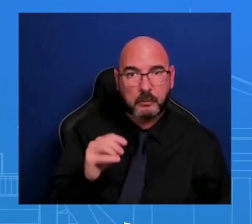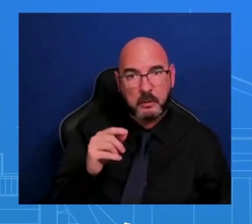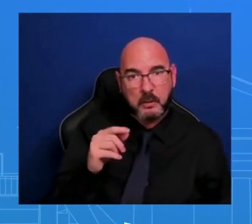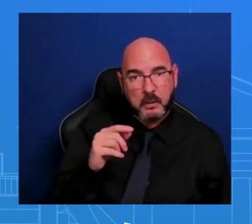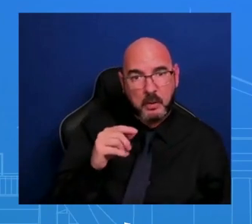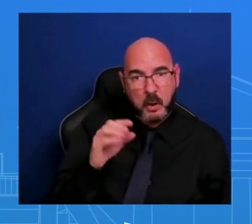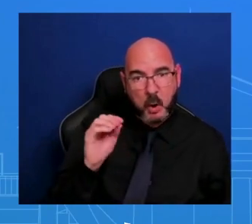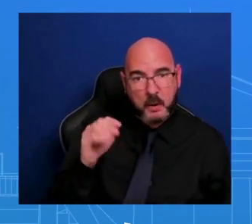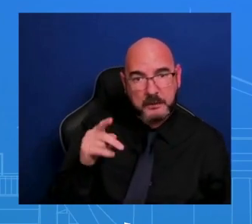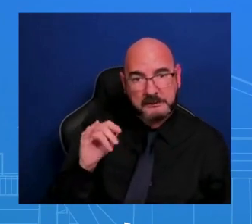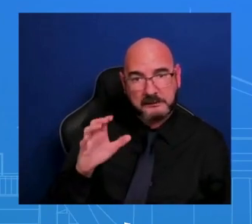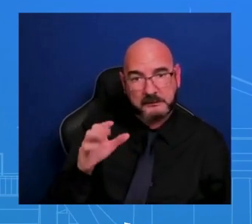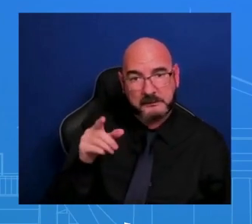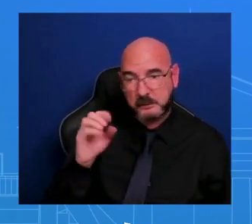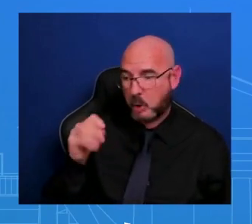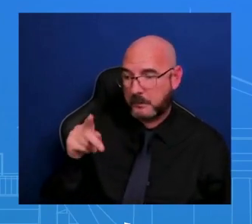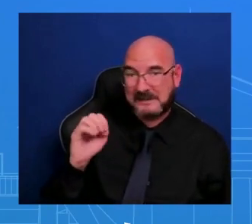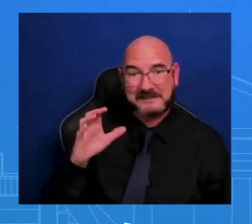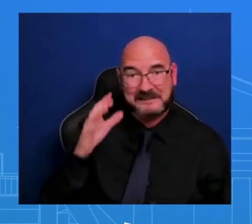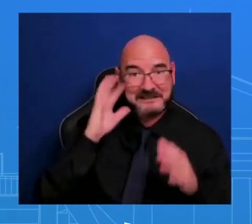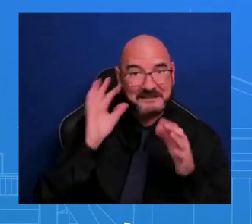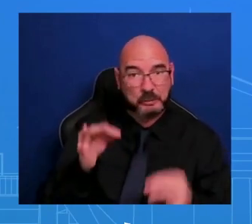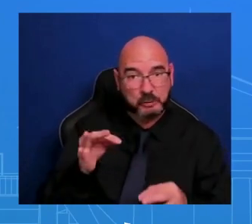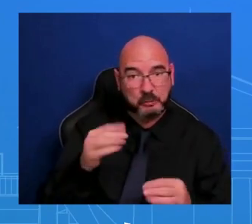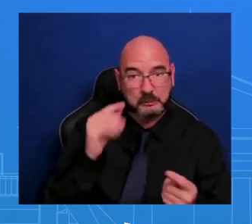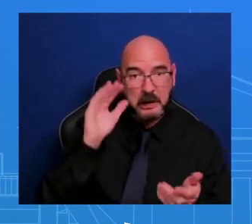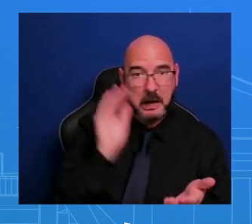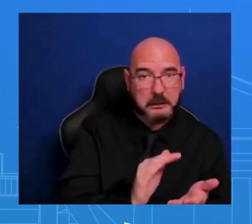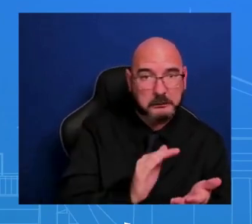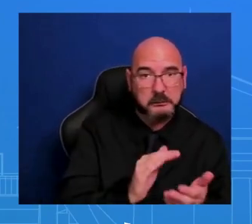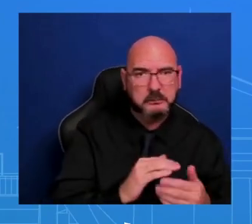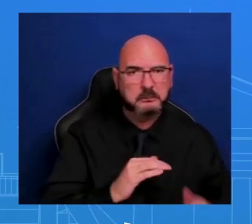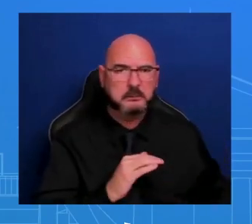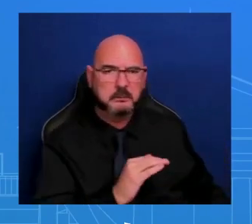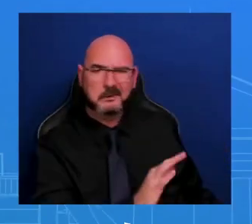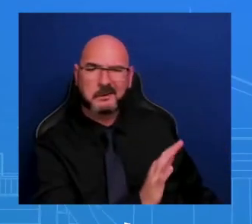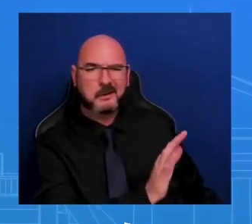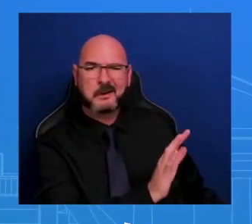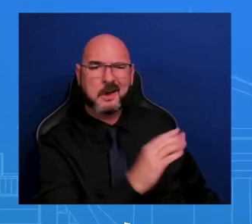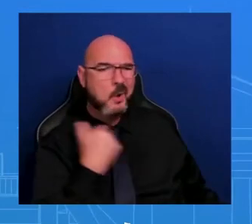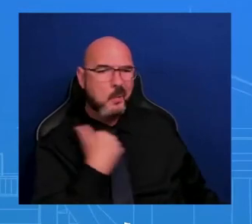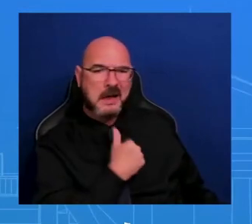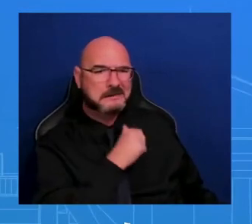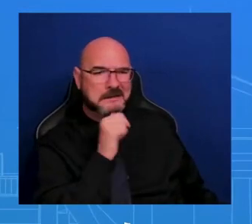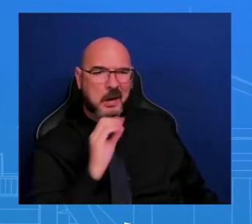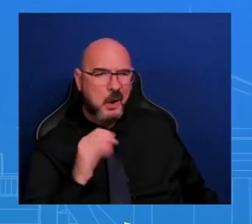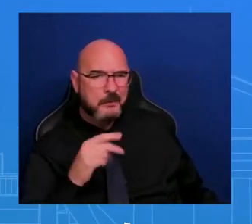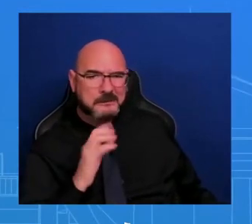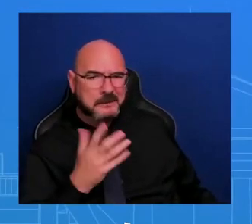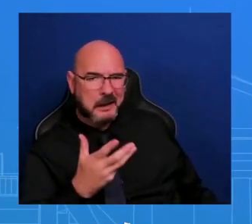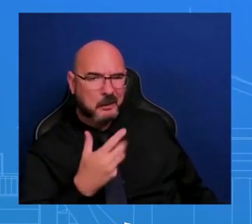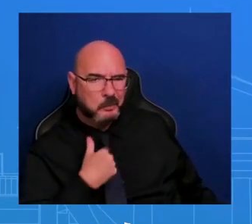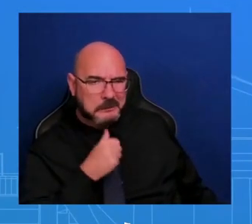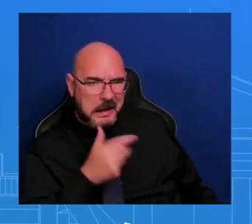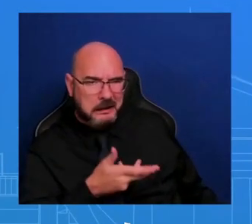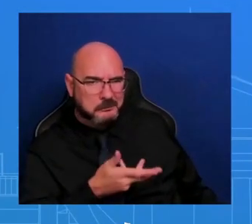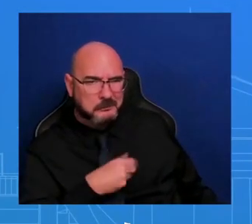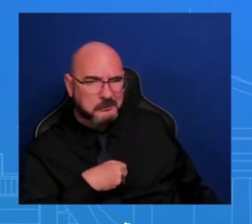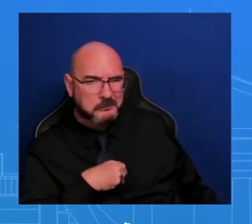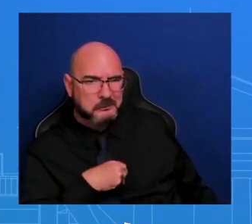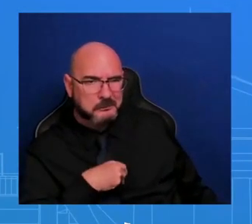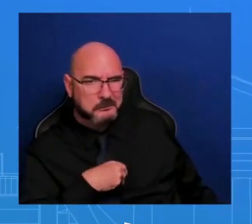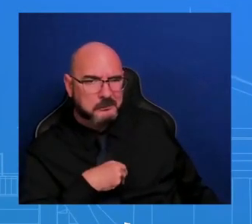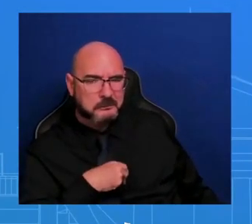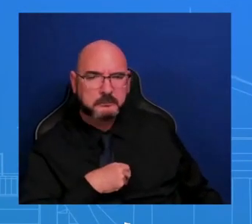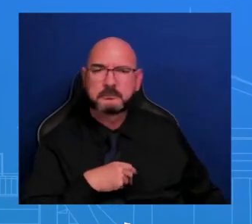decisions on whatever they decide. We are not a member of OPEC. But the administration has decided to regulate the oil industry here in the U.S. and restrict